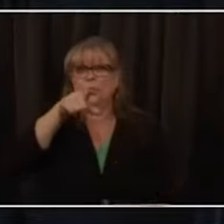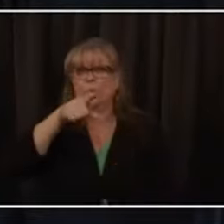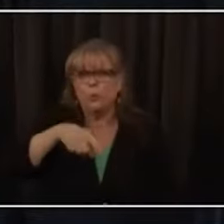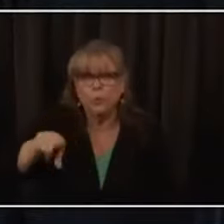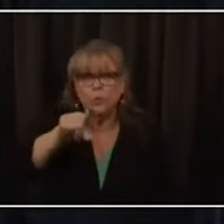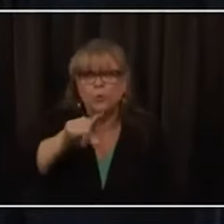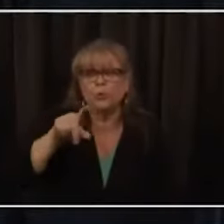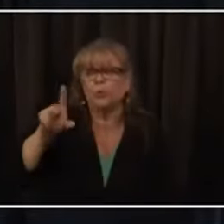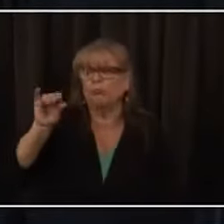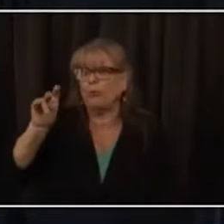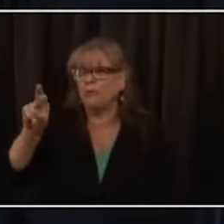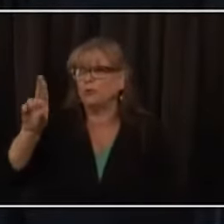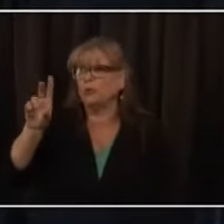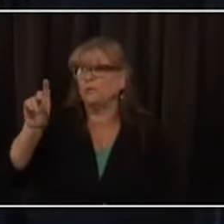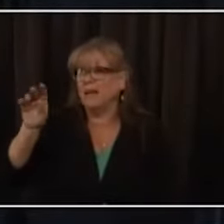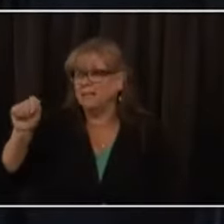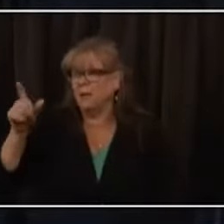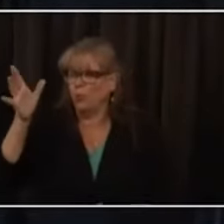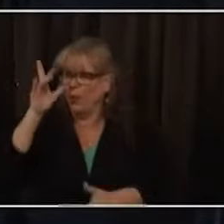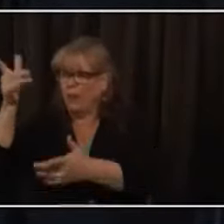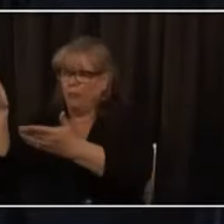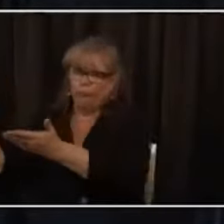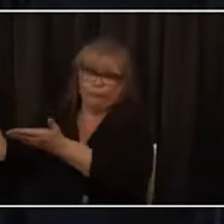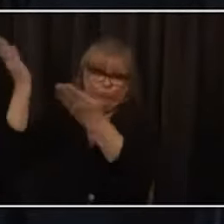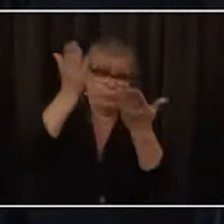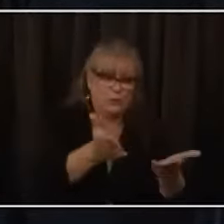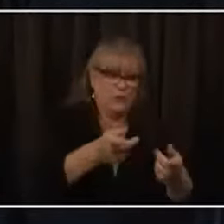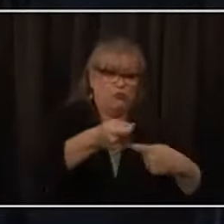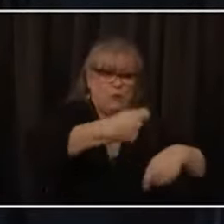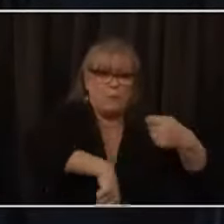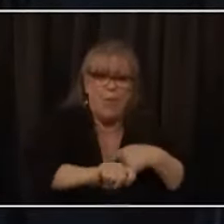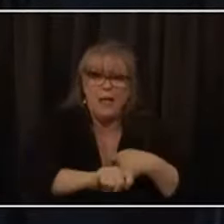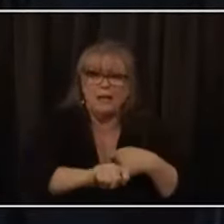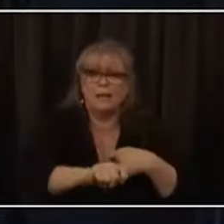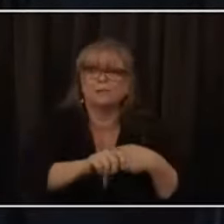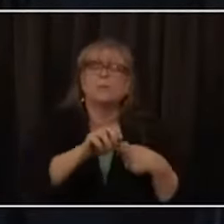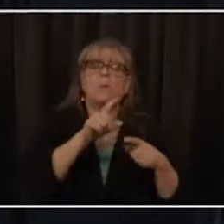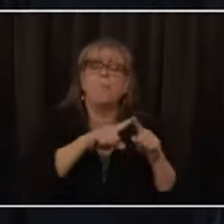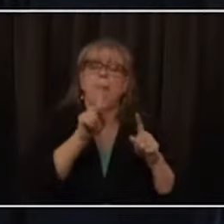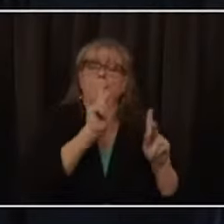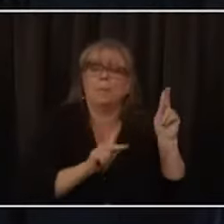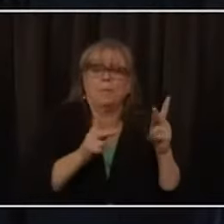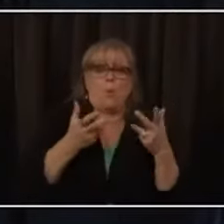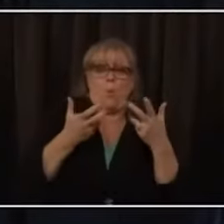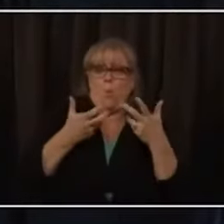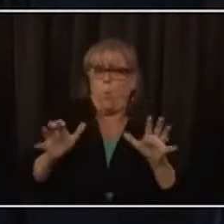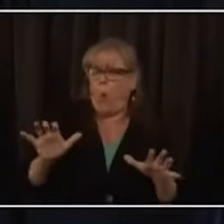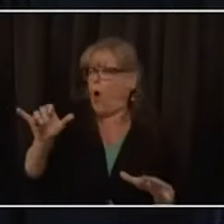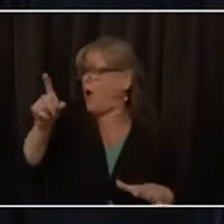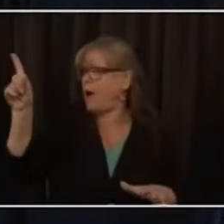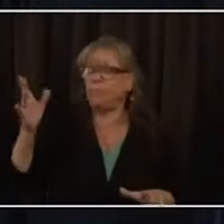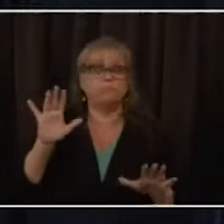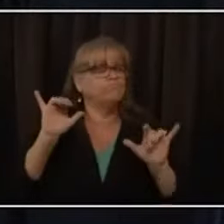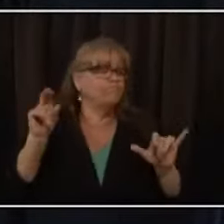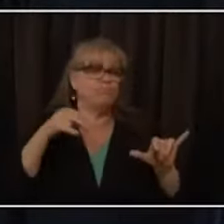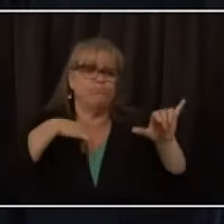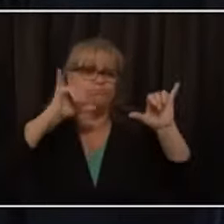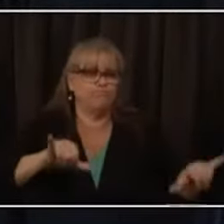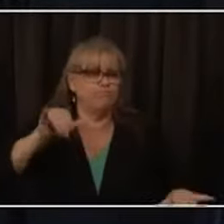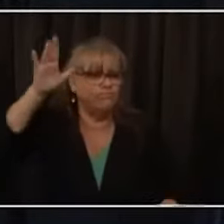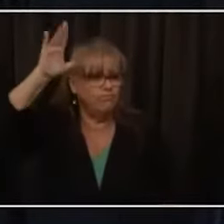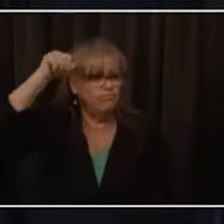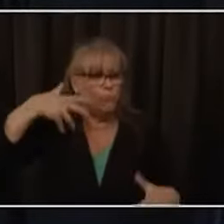Some prefer J&J and will not go in for Pfizer or Moderna and will want to reschedule later. I expect, Jessica, that some of the